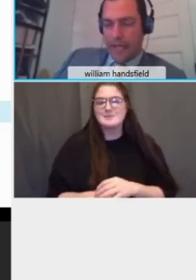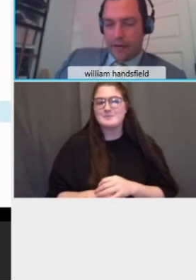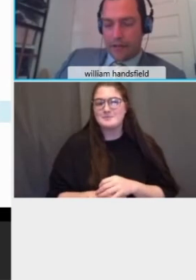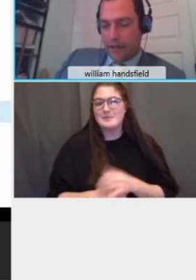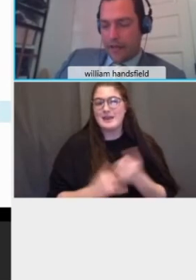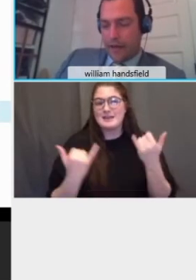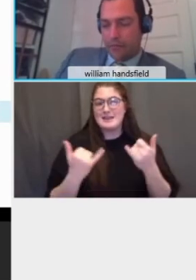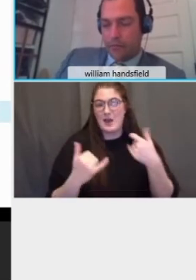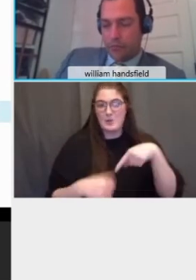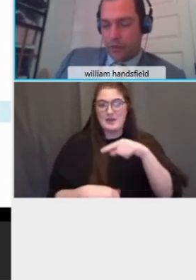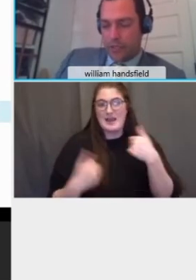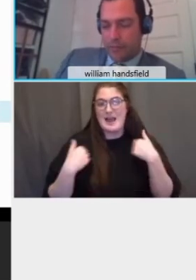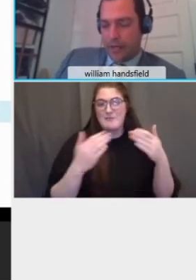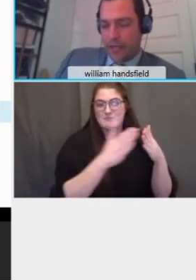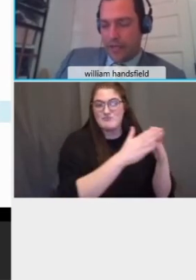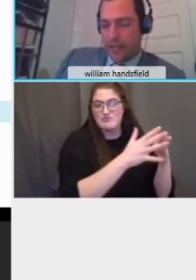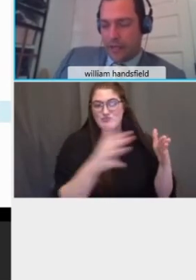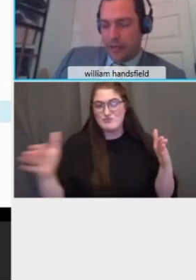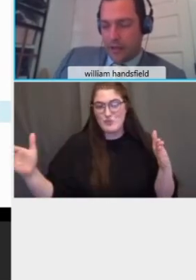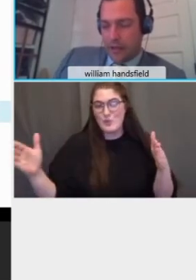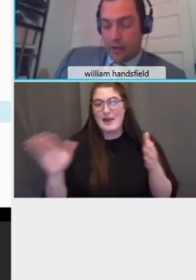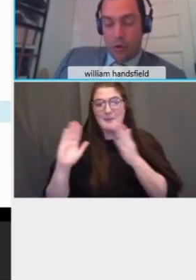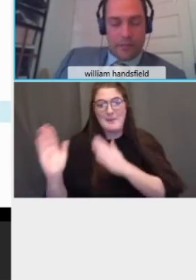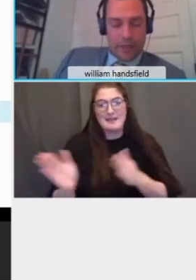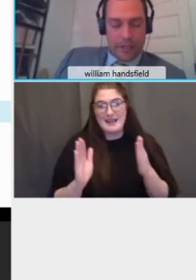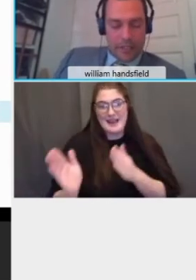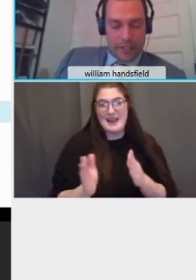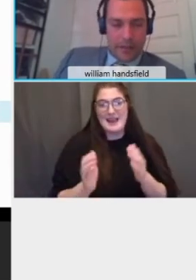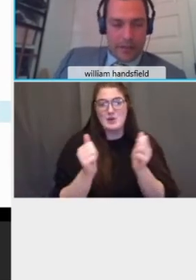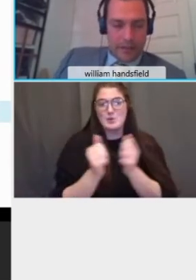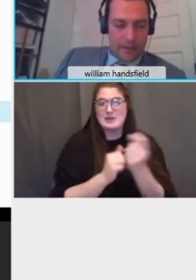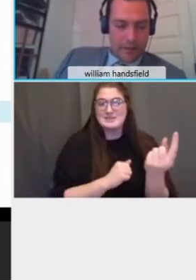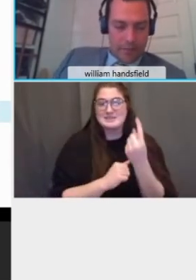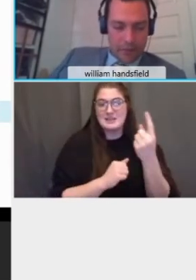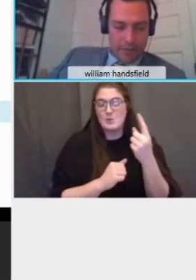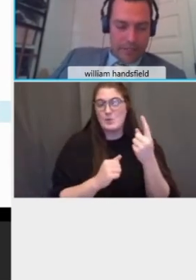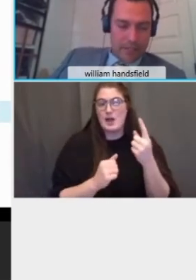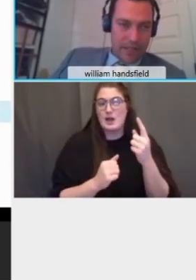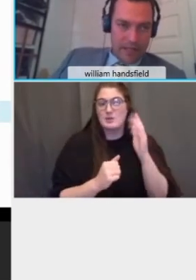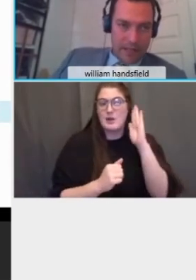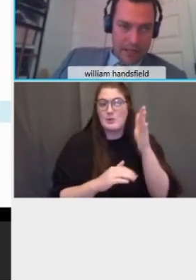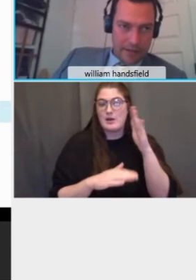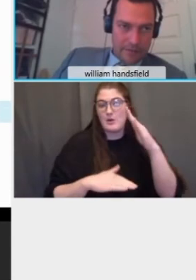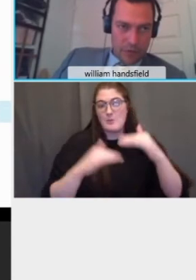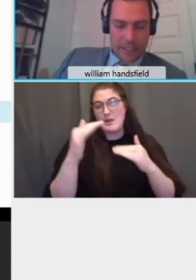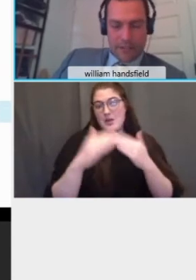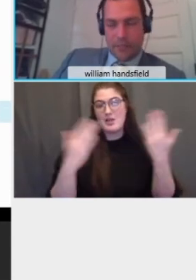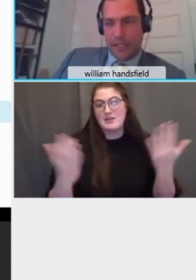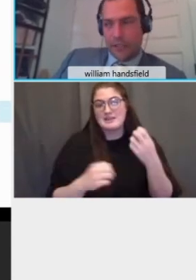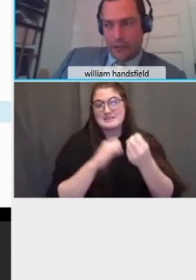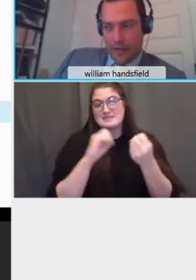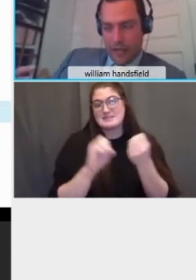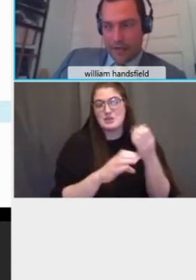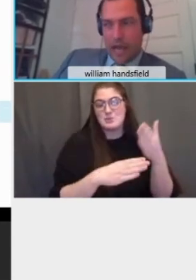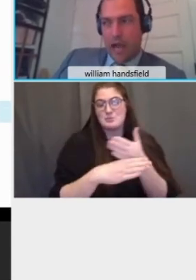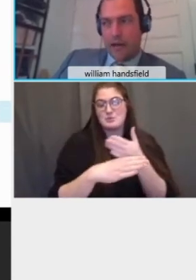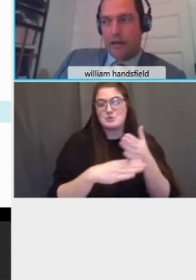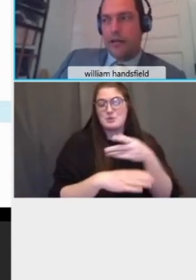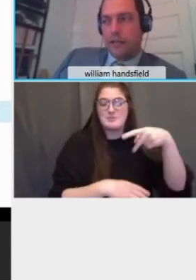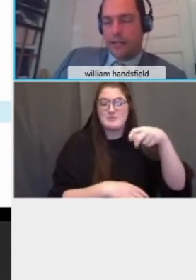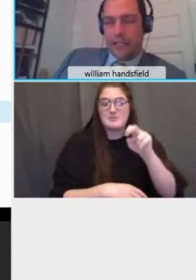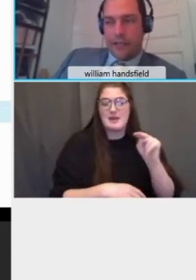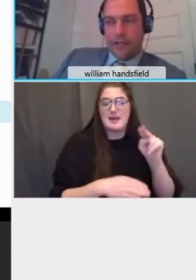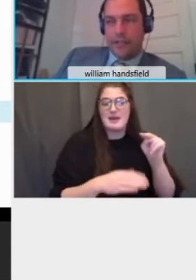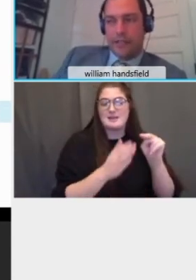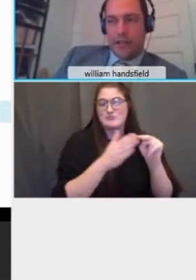way planned with somebody going to build it this year between Pennsylvania and 14th Street Bridge. So that